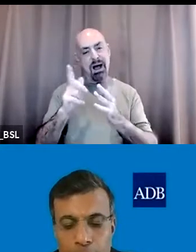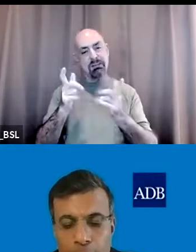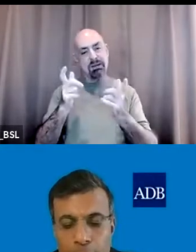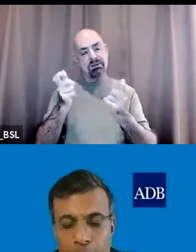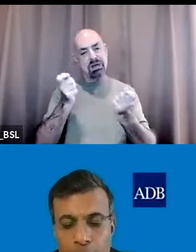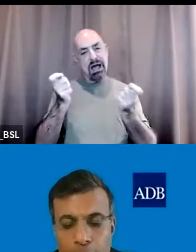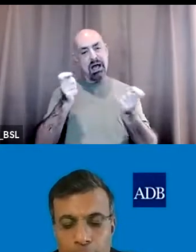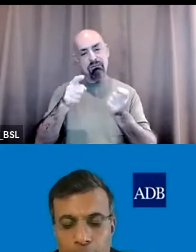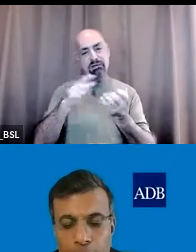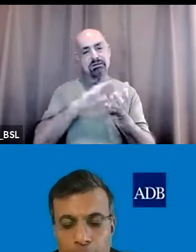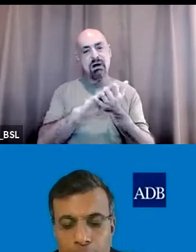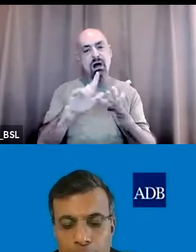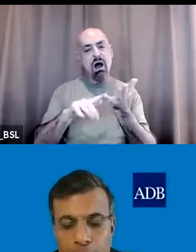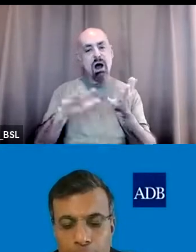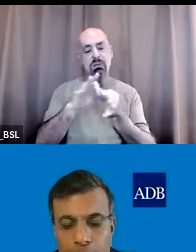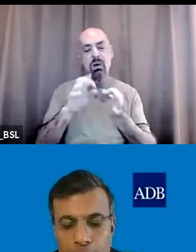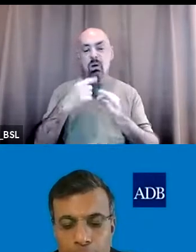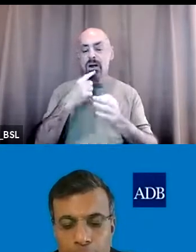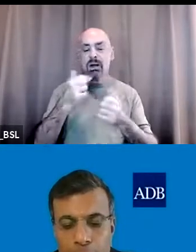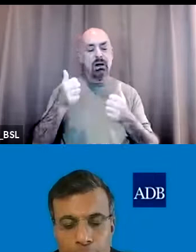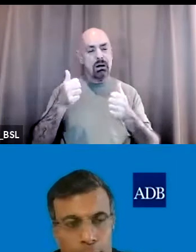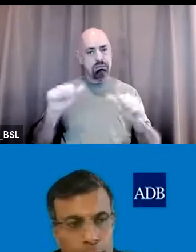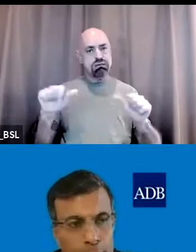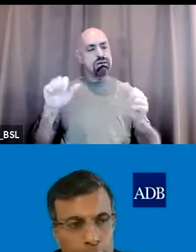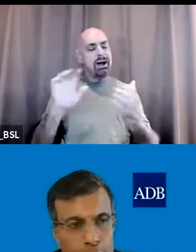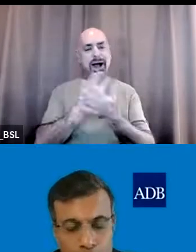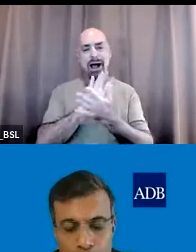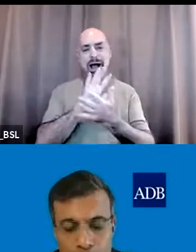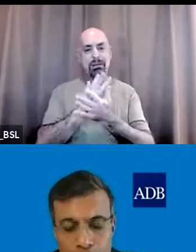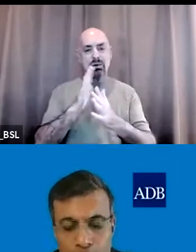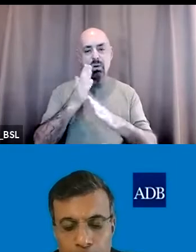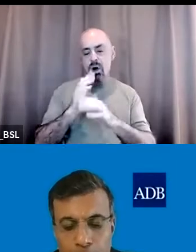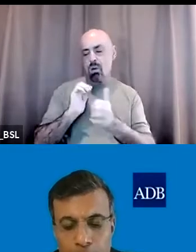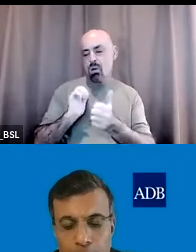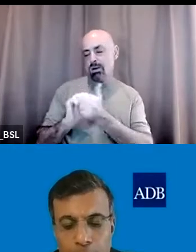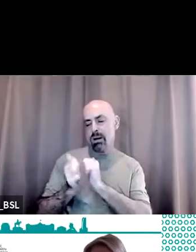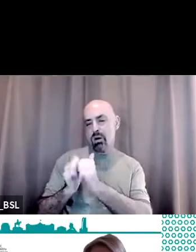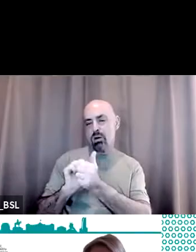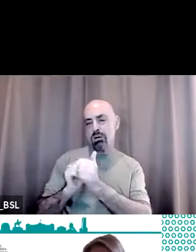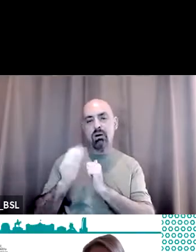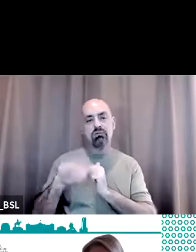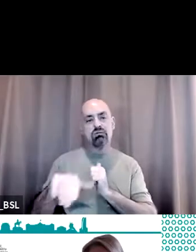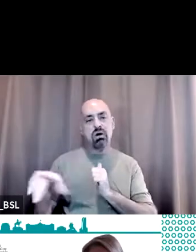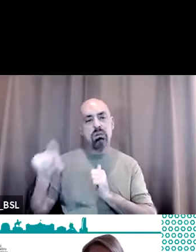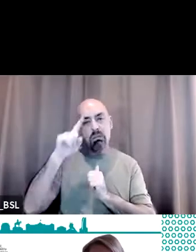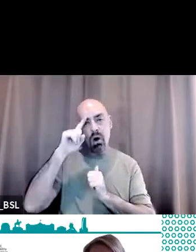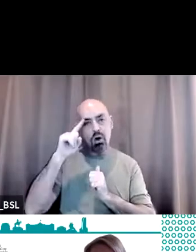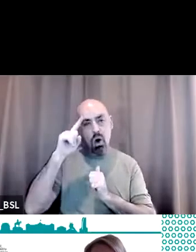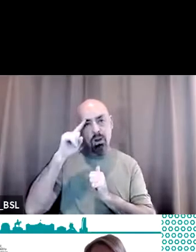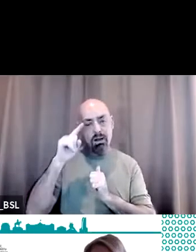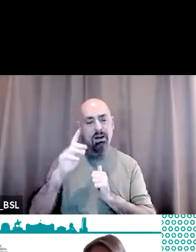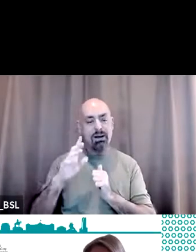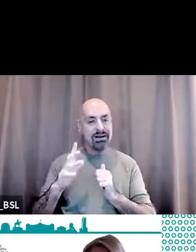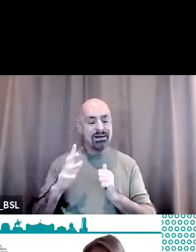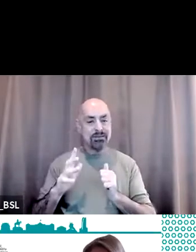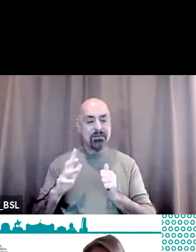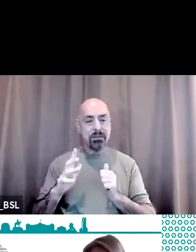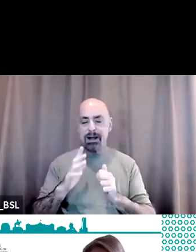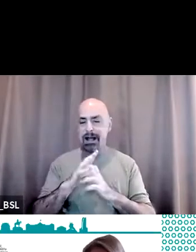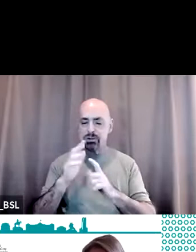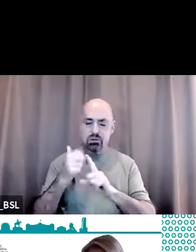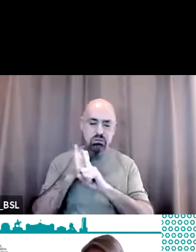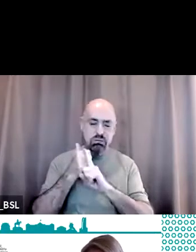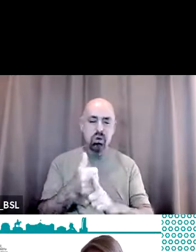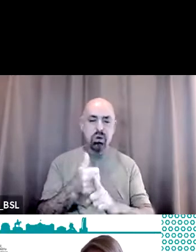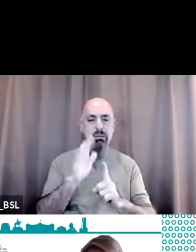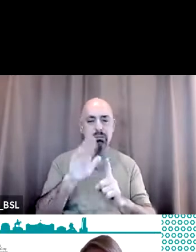And we're delighted to have been undertaking this work with our partners in Mongolia and for it to have been supported by